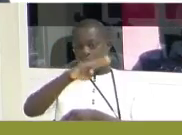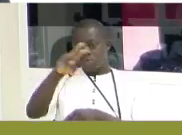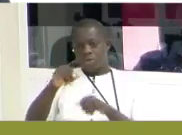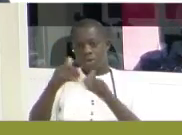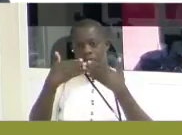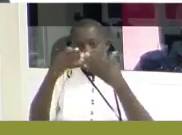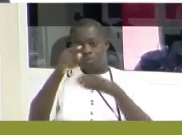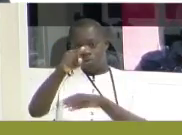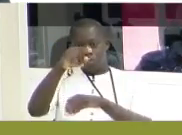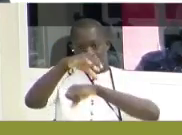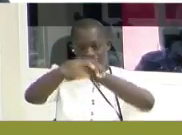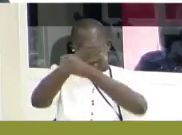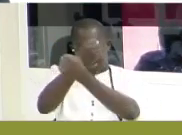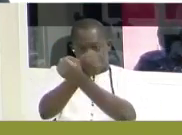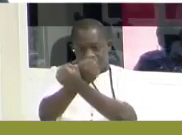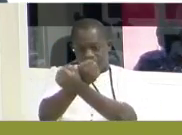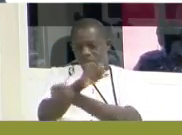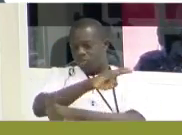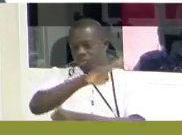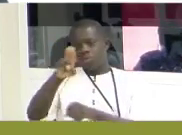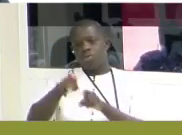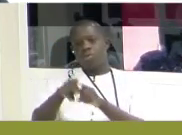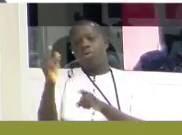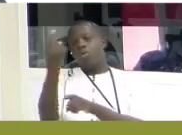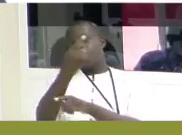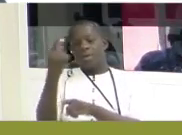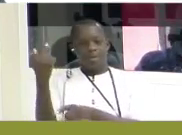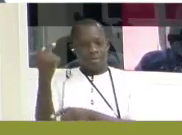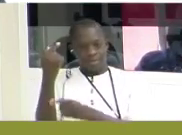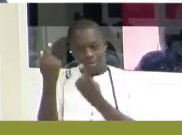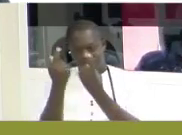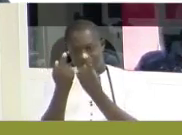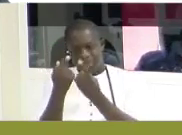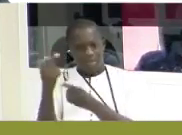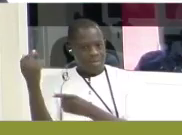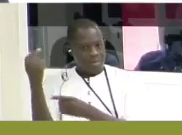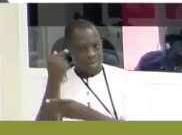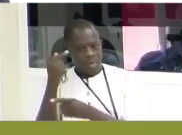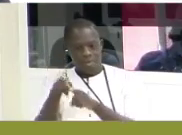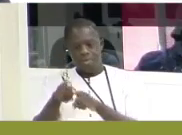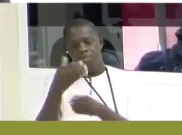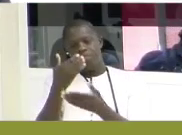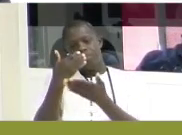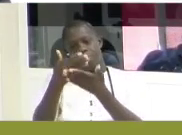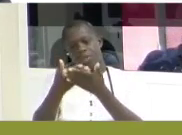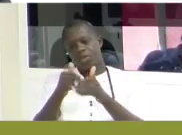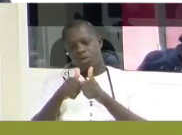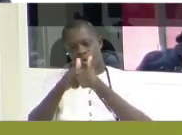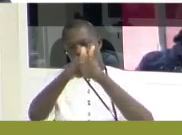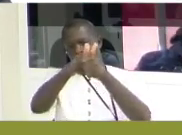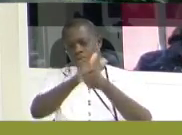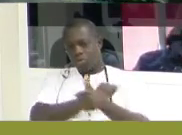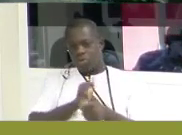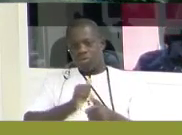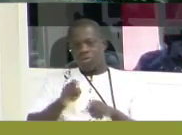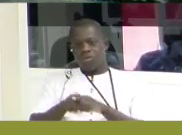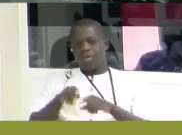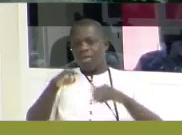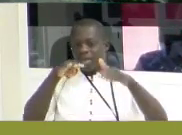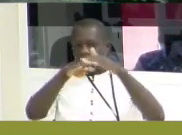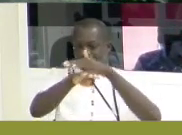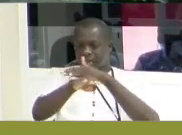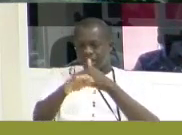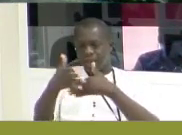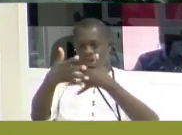anything. The only thing I had, please follow me. And when we got downstairs, I was locked up. But your liberty was restrained? Yes, because